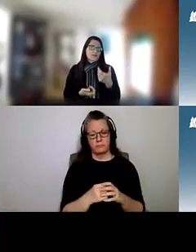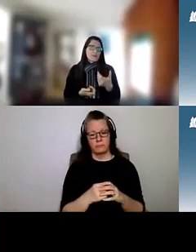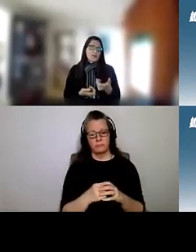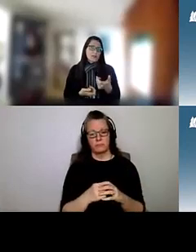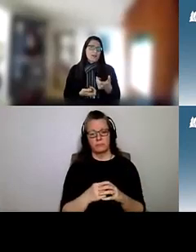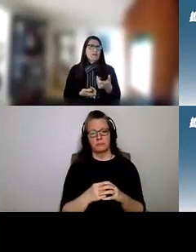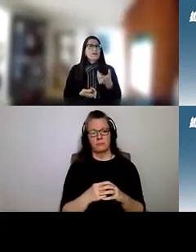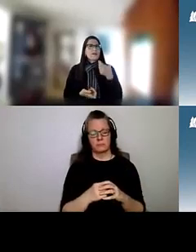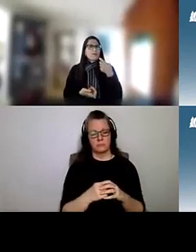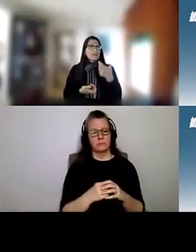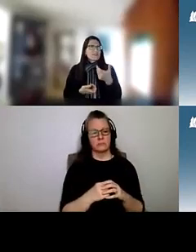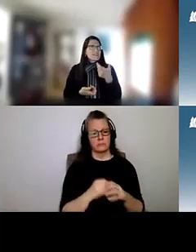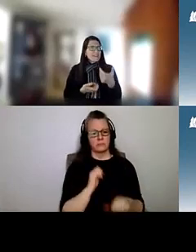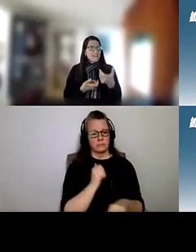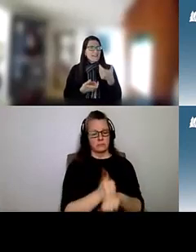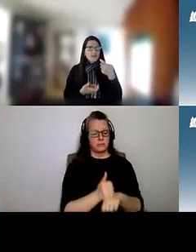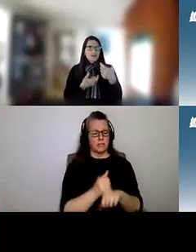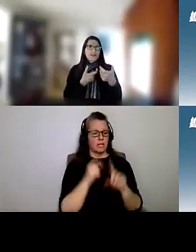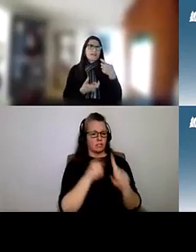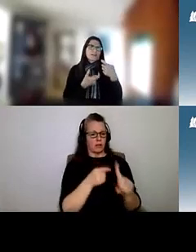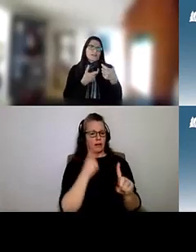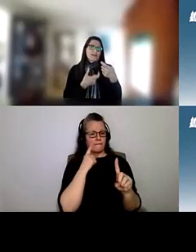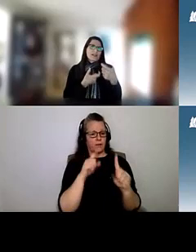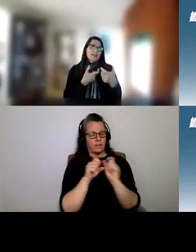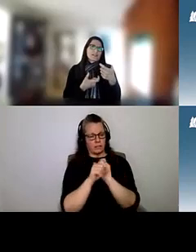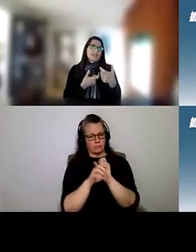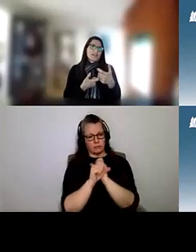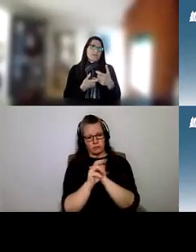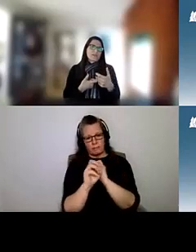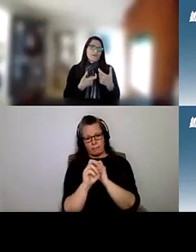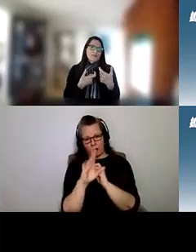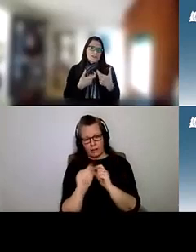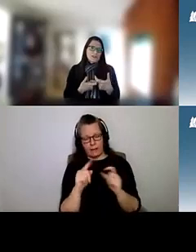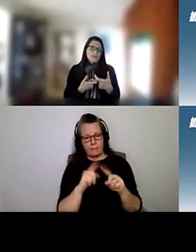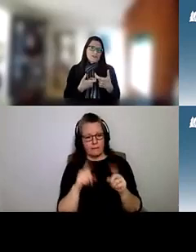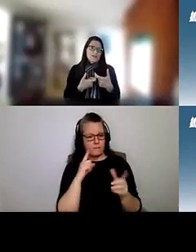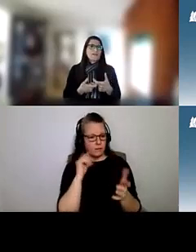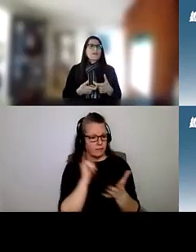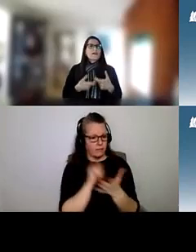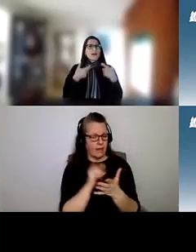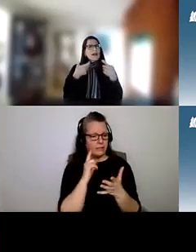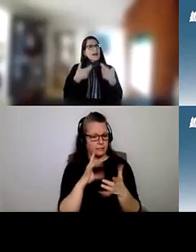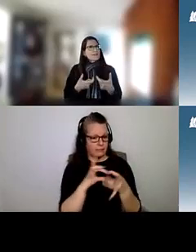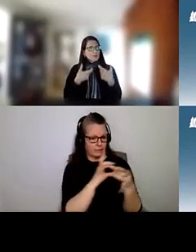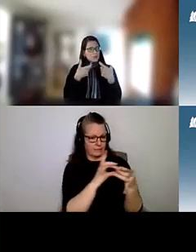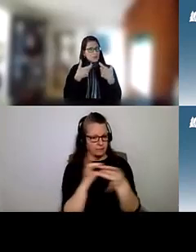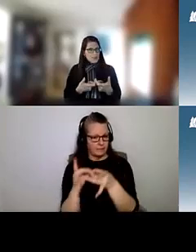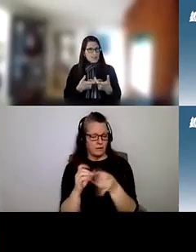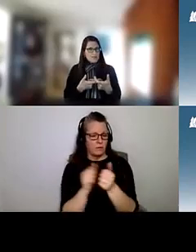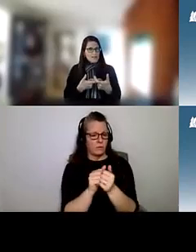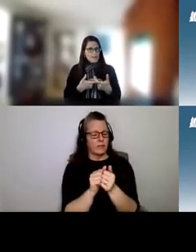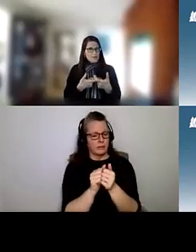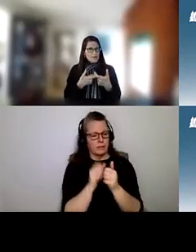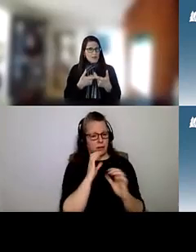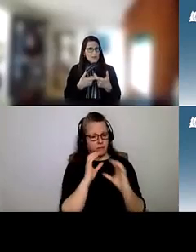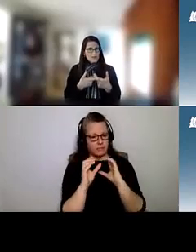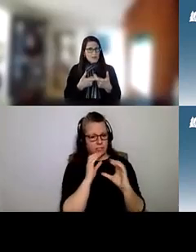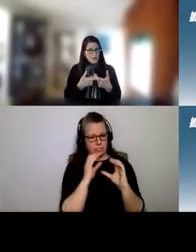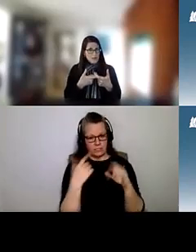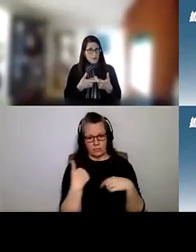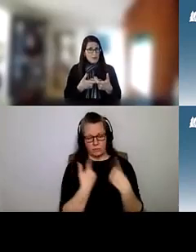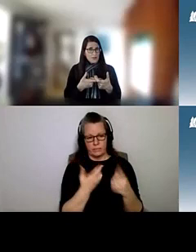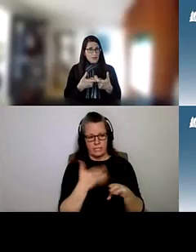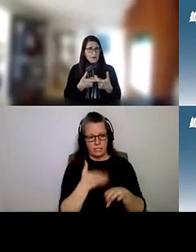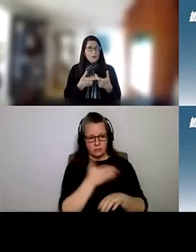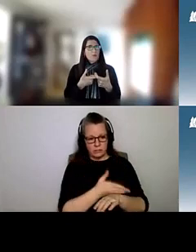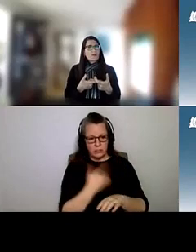the commercial market. But in setting that target, that has gone hand in hand with conversations that as we're increasing investment we want to be doing